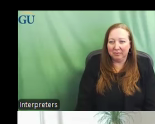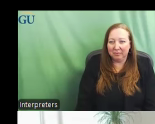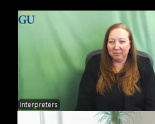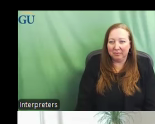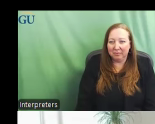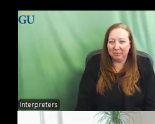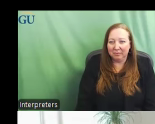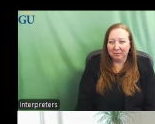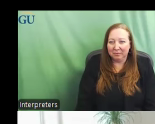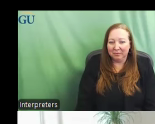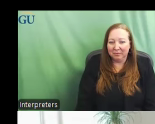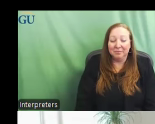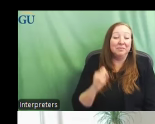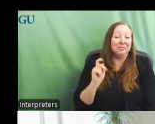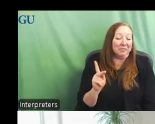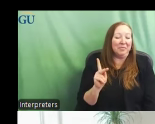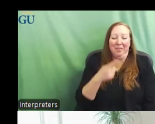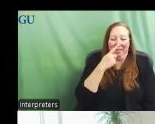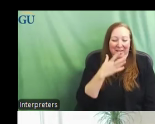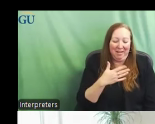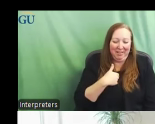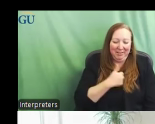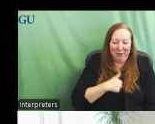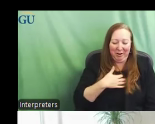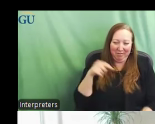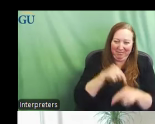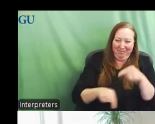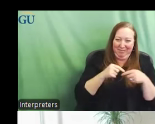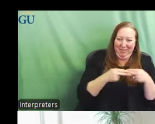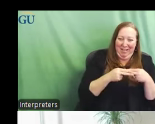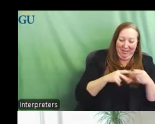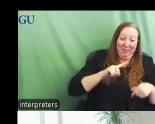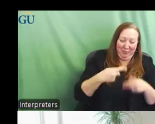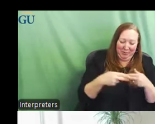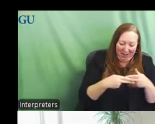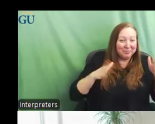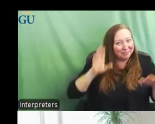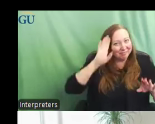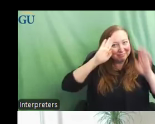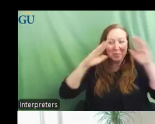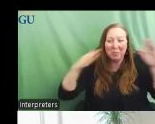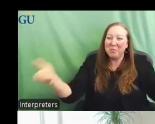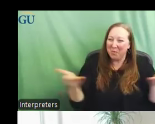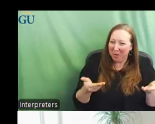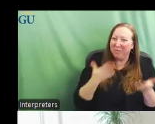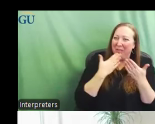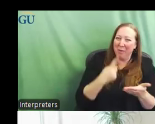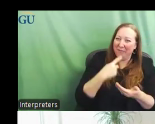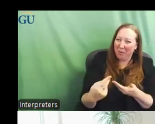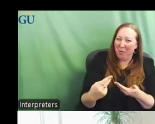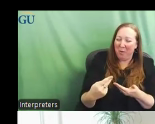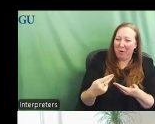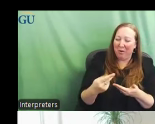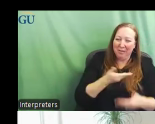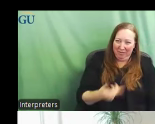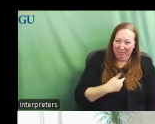Not in the beginning. Let me move back to the beginning. Hello, welcome everybody. Thank you so much for having me. I'm really